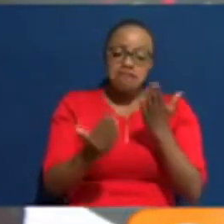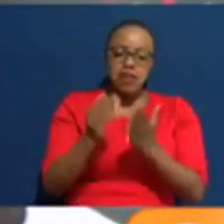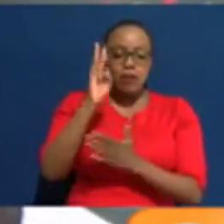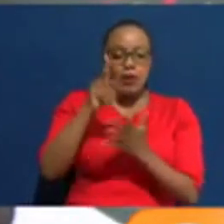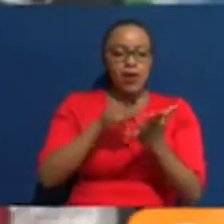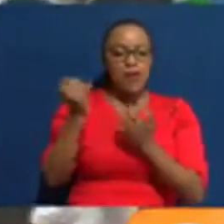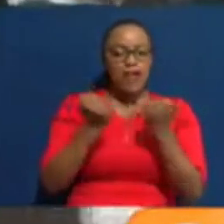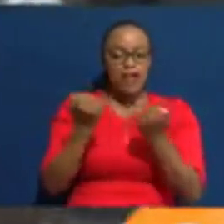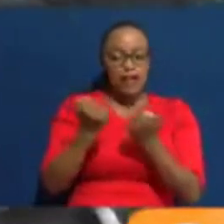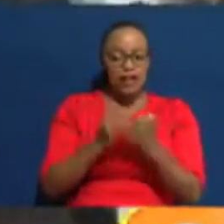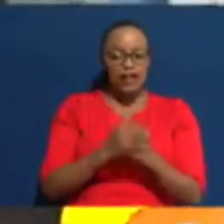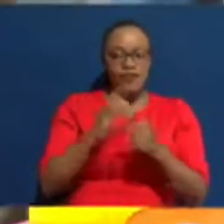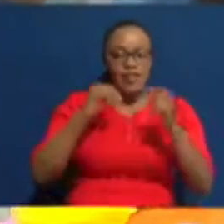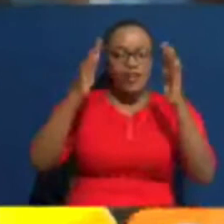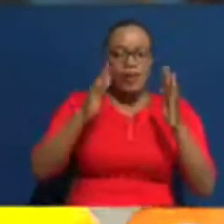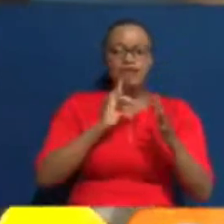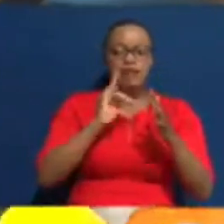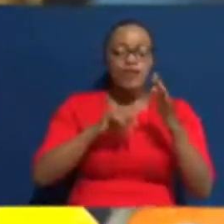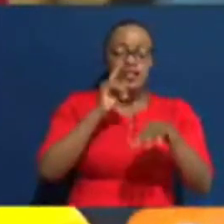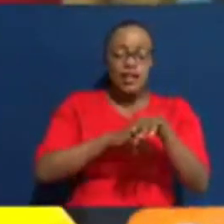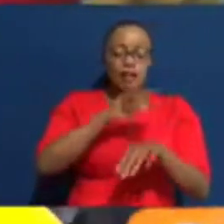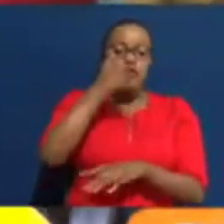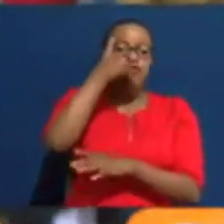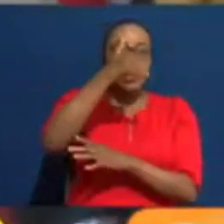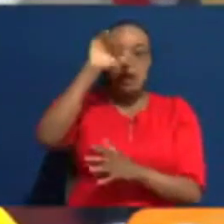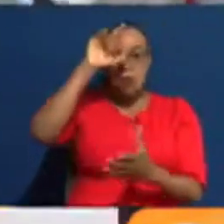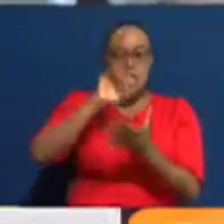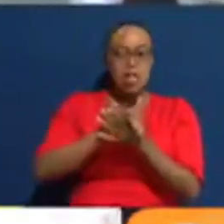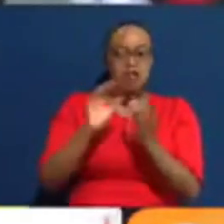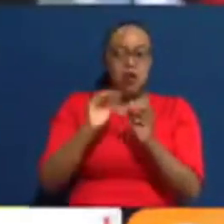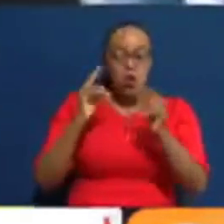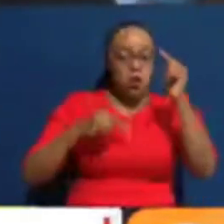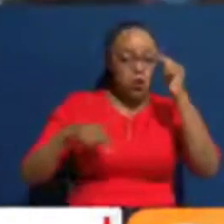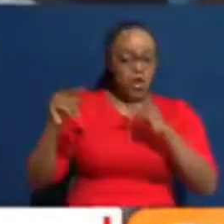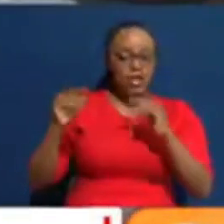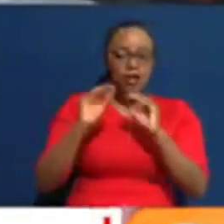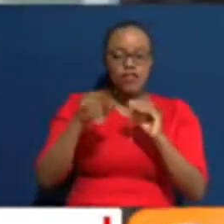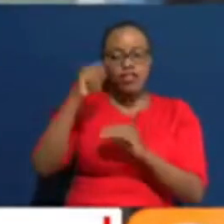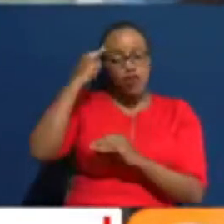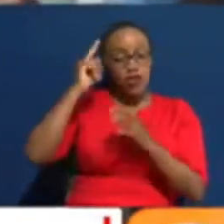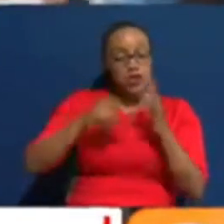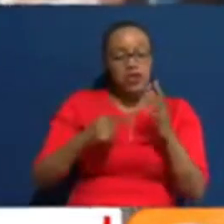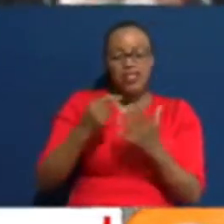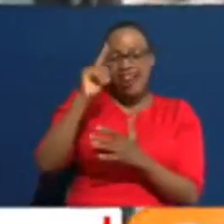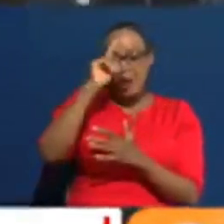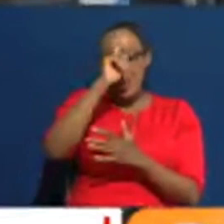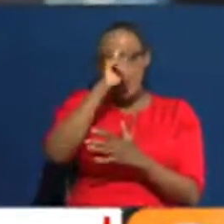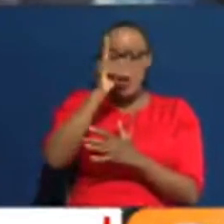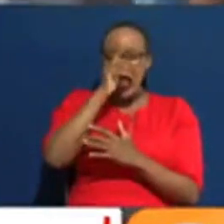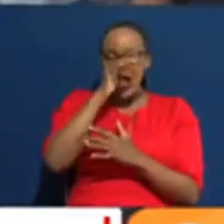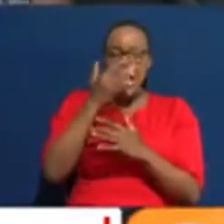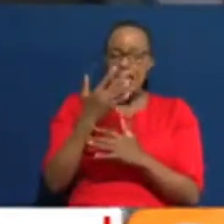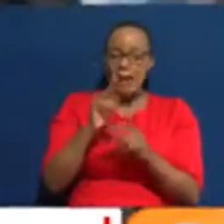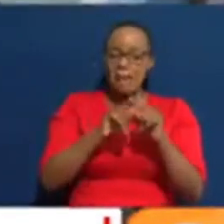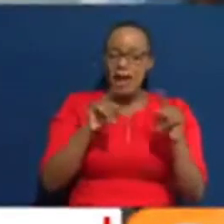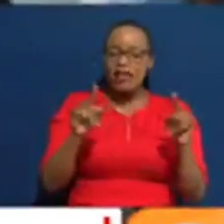going to buy a car. The winner said that when he was called, he didn't believe that he had won. He thought that it was a fraud. But